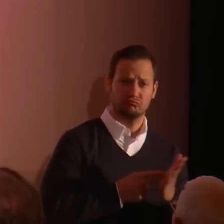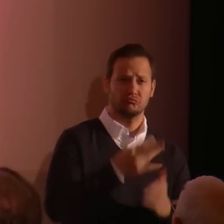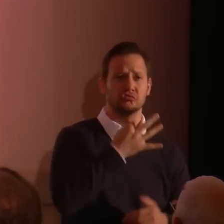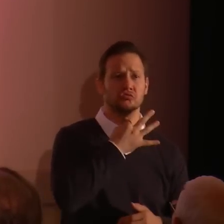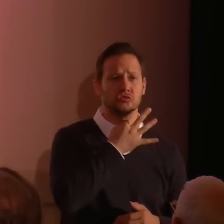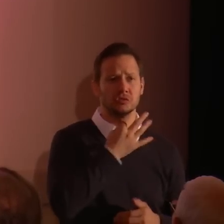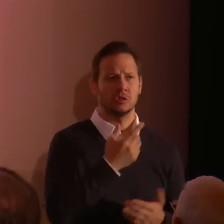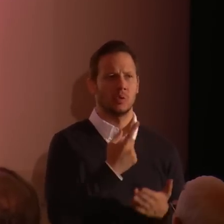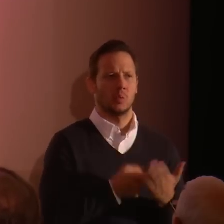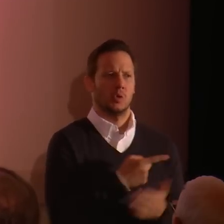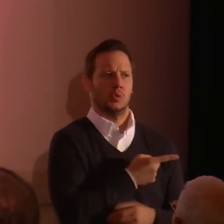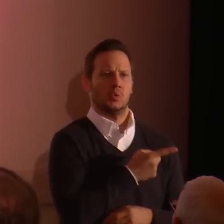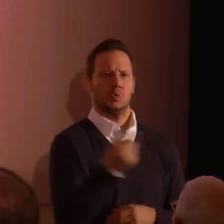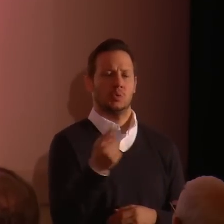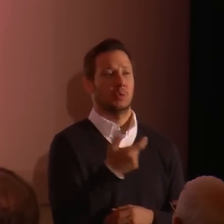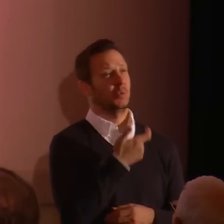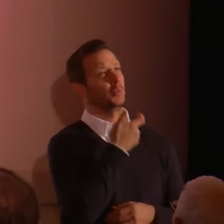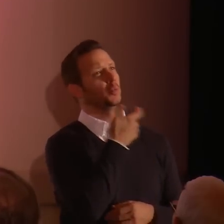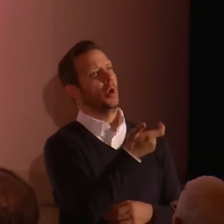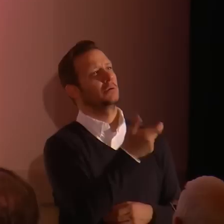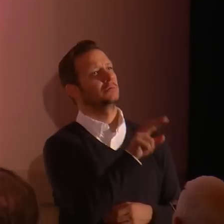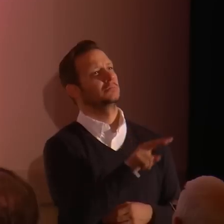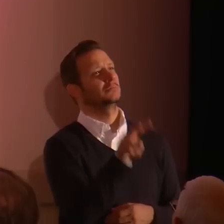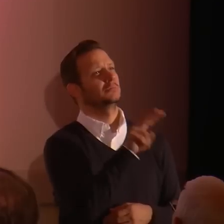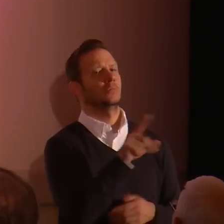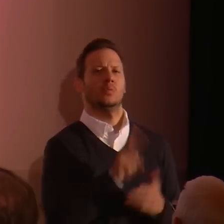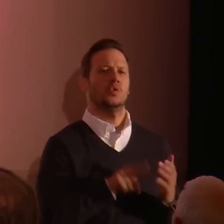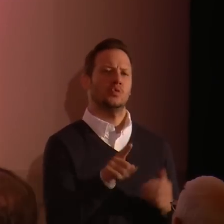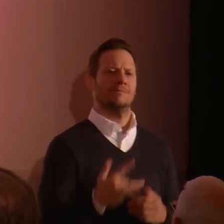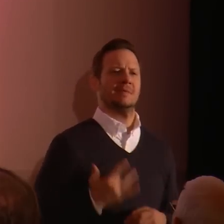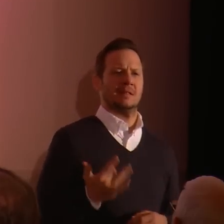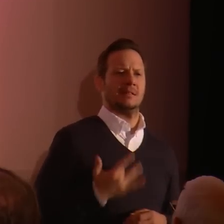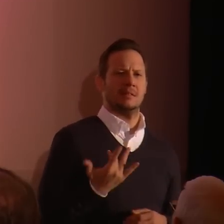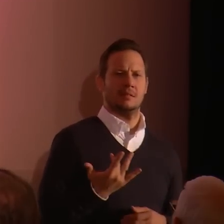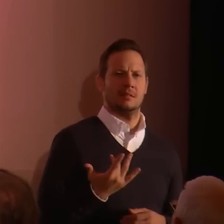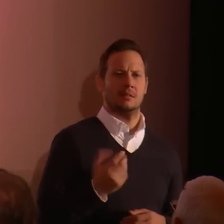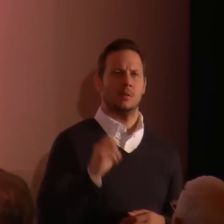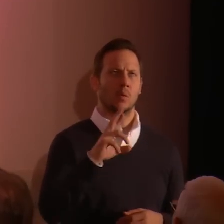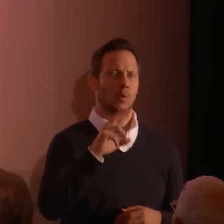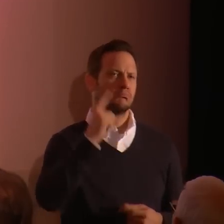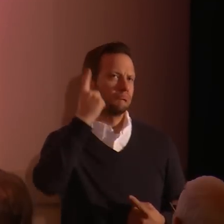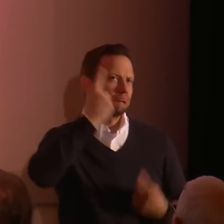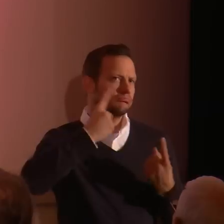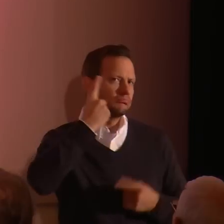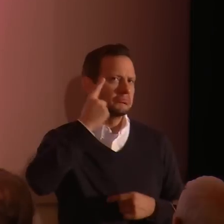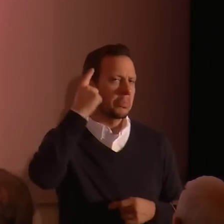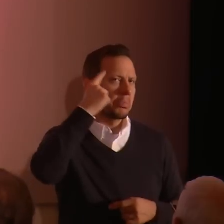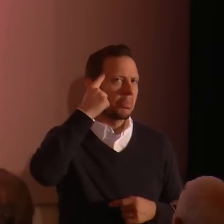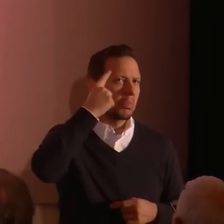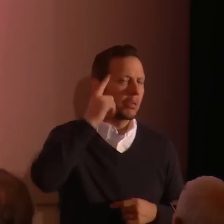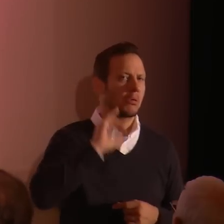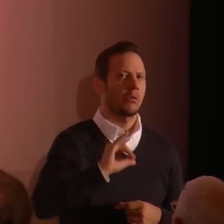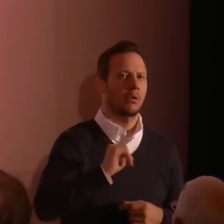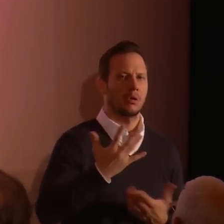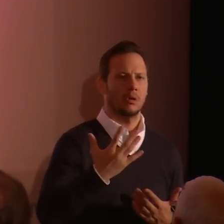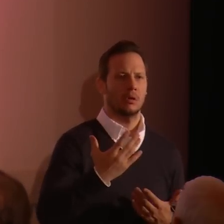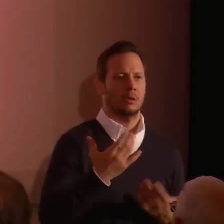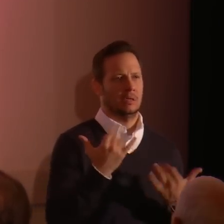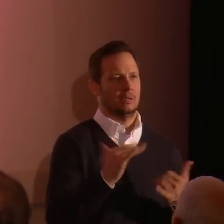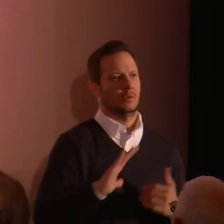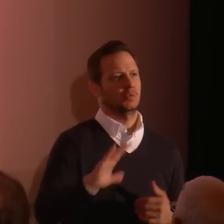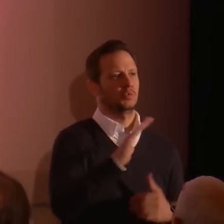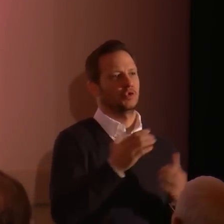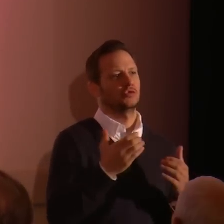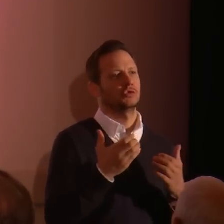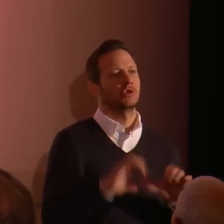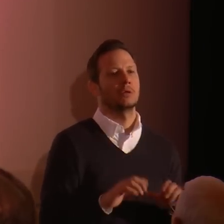I'm curious about what you felt as you watched that, what you thought as you watched that. This is your chance,